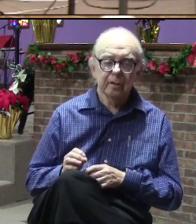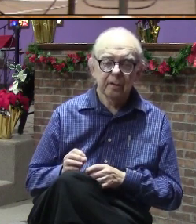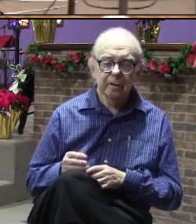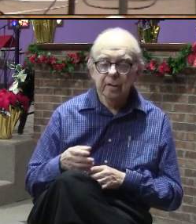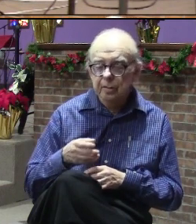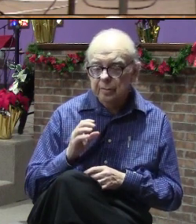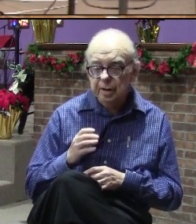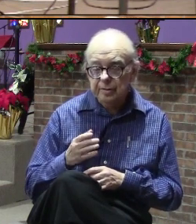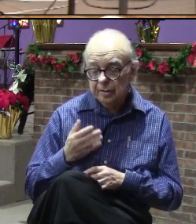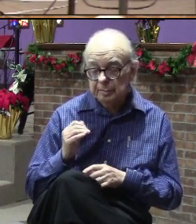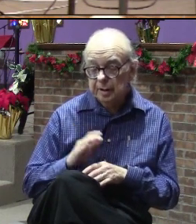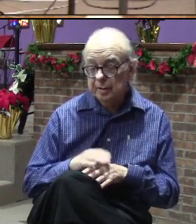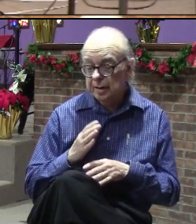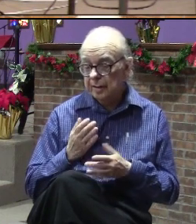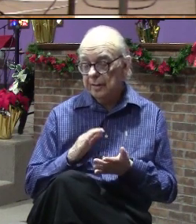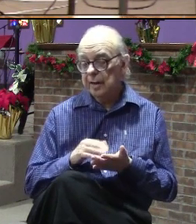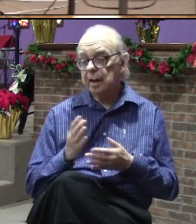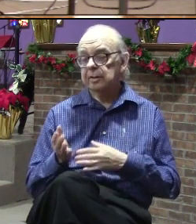that.